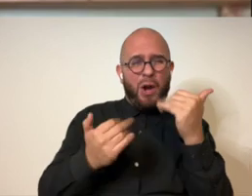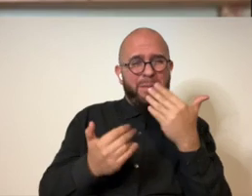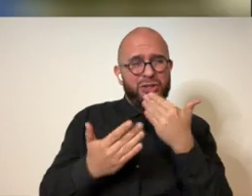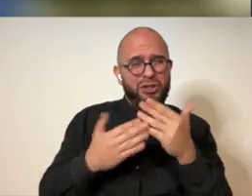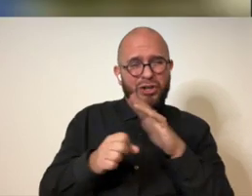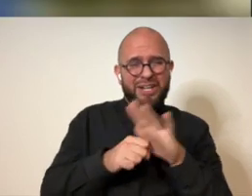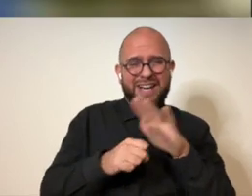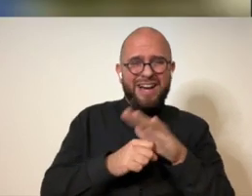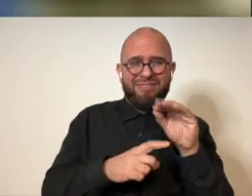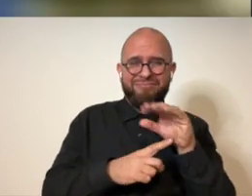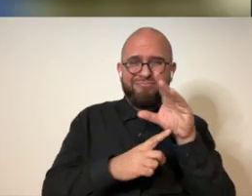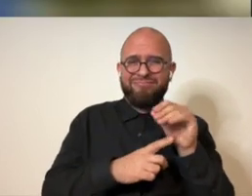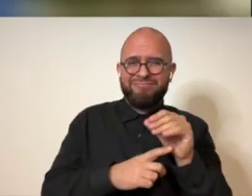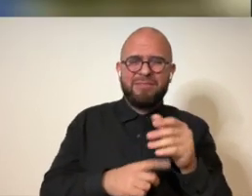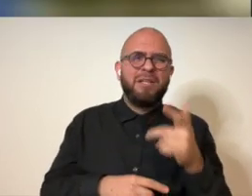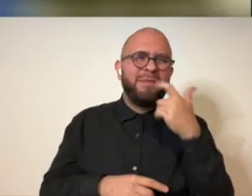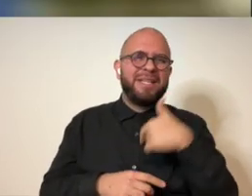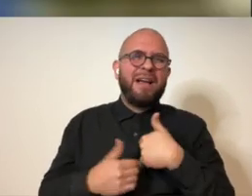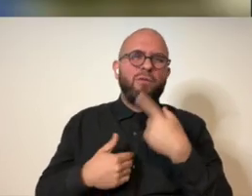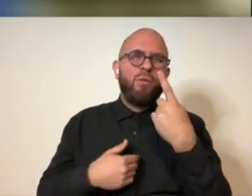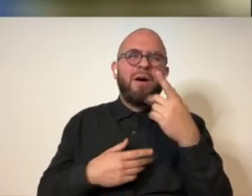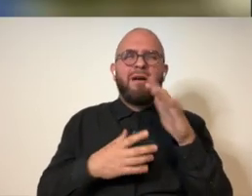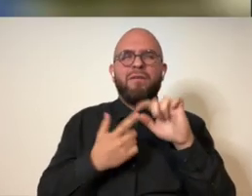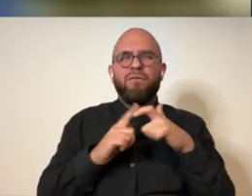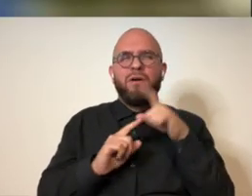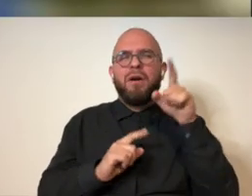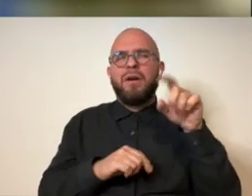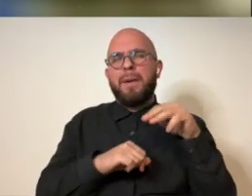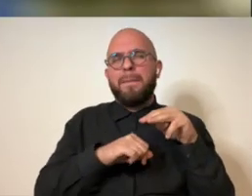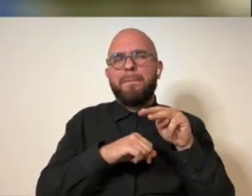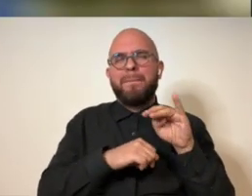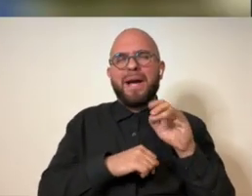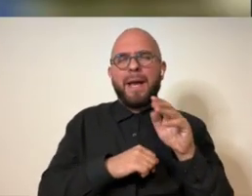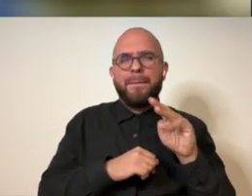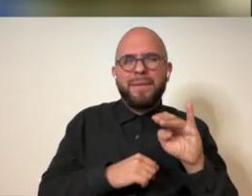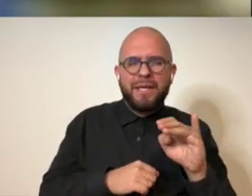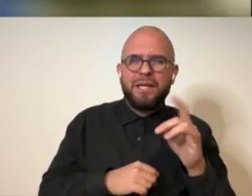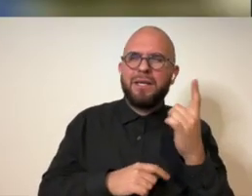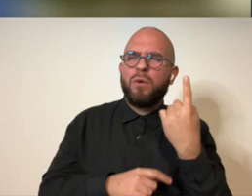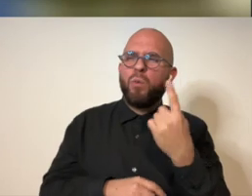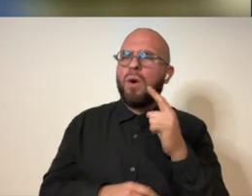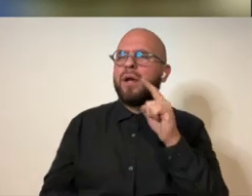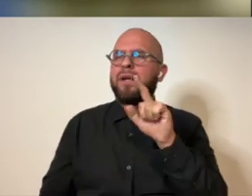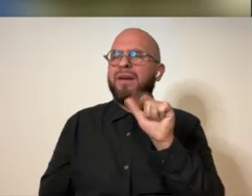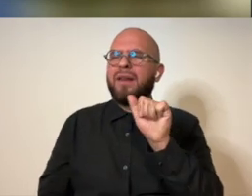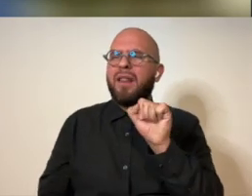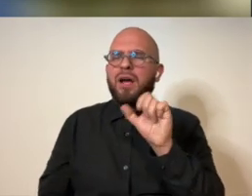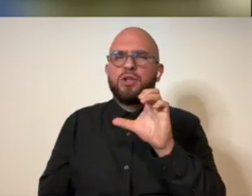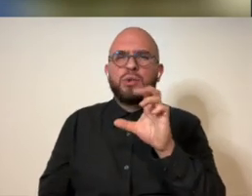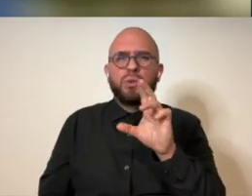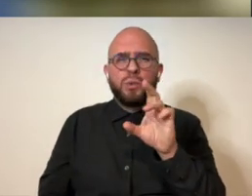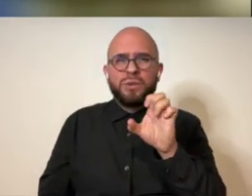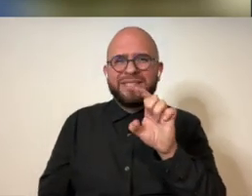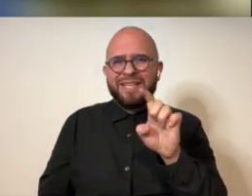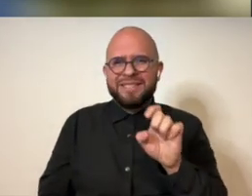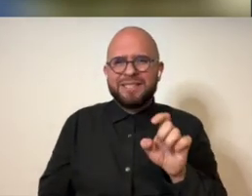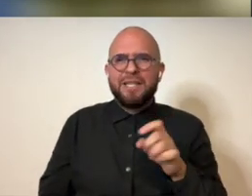do it through Zoom. Cool. I was like, I hope the resolution will be good enough, because I have one friend that's in Miami that I'm sending flags